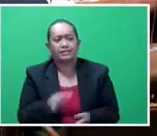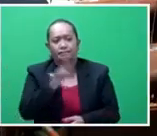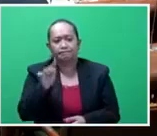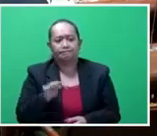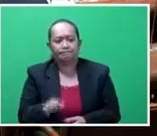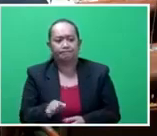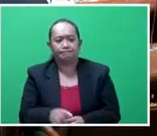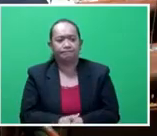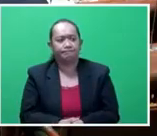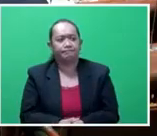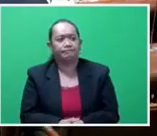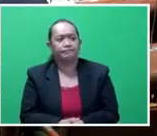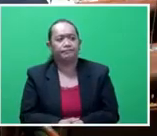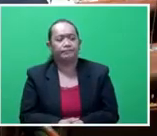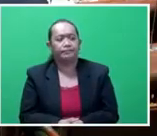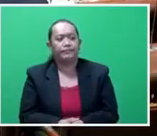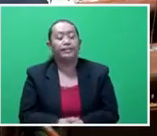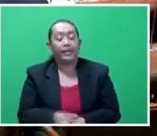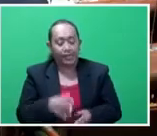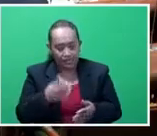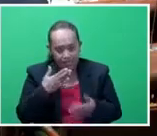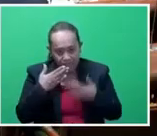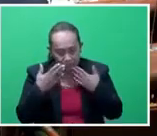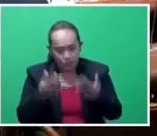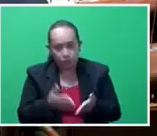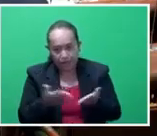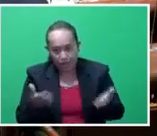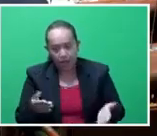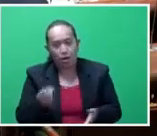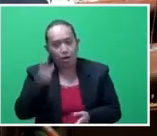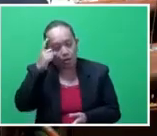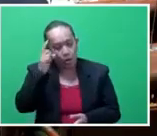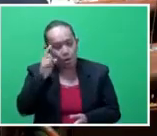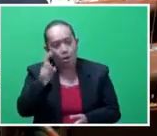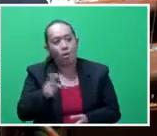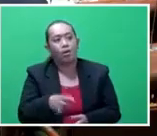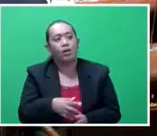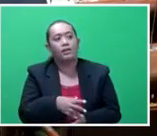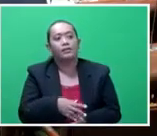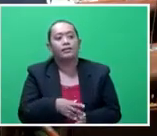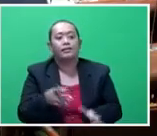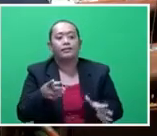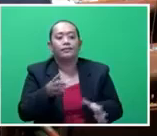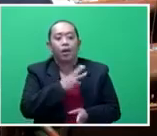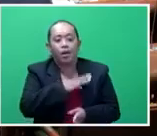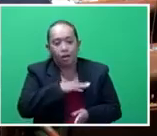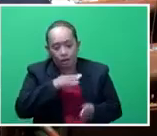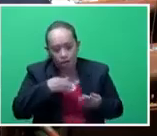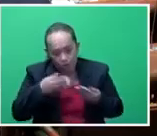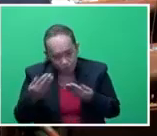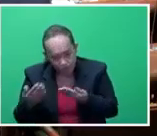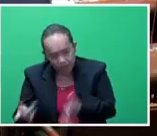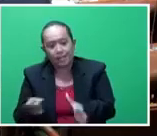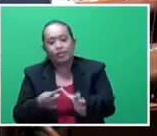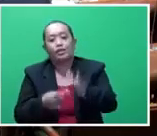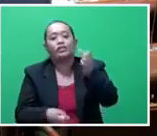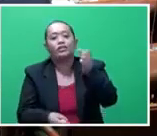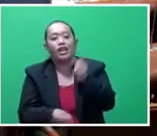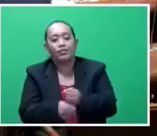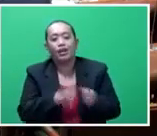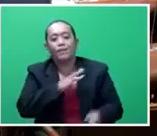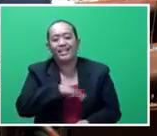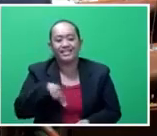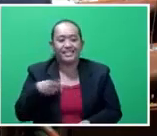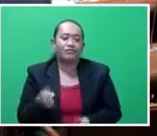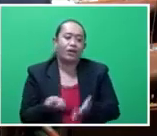Thank you. I now call on the Honourable Attorney General and Minister for Economy, Civil Service and Communications,